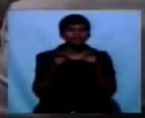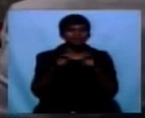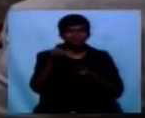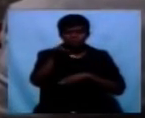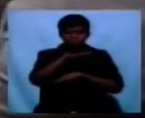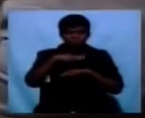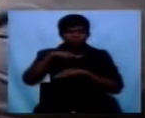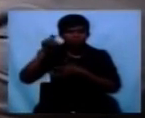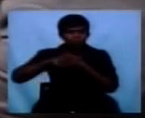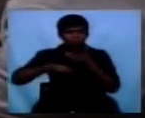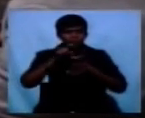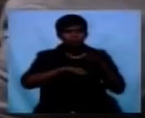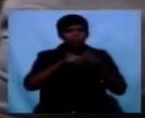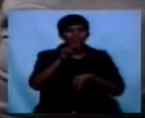projects.